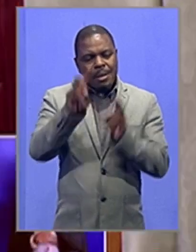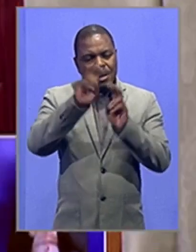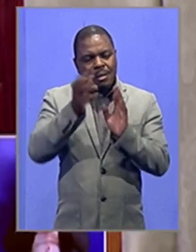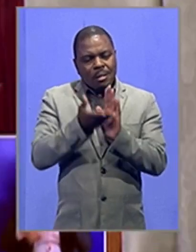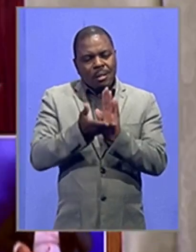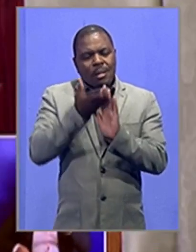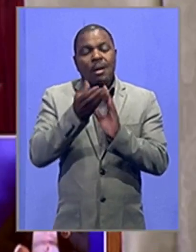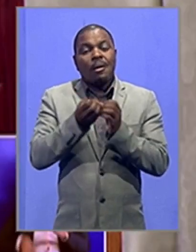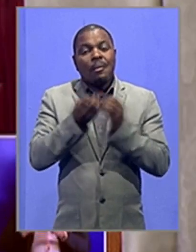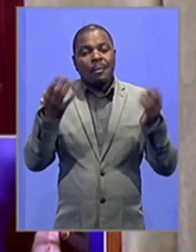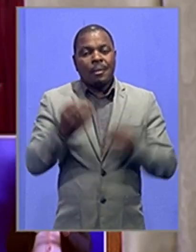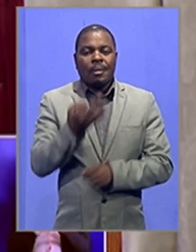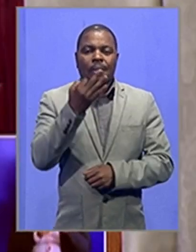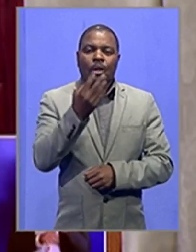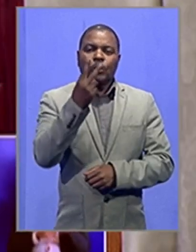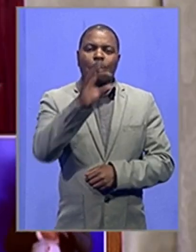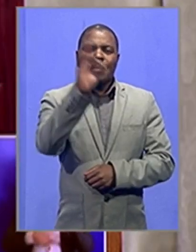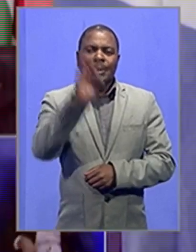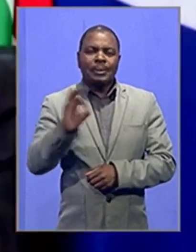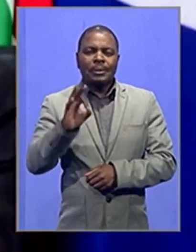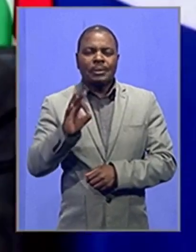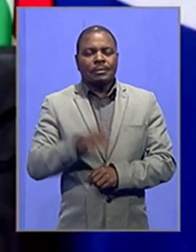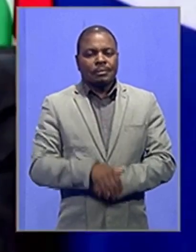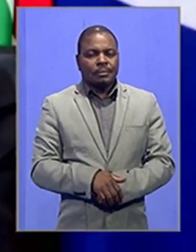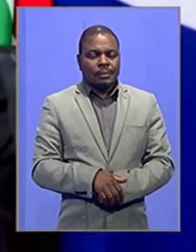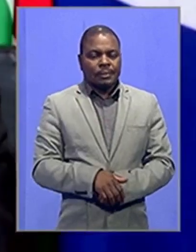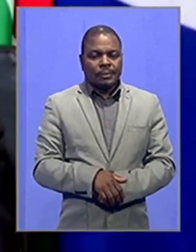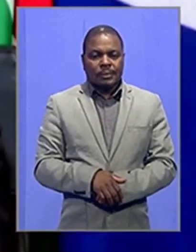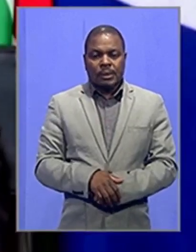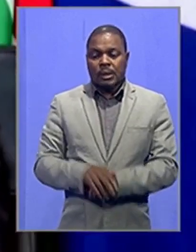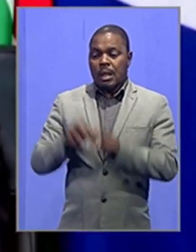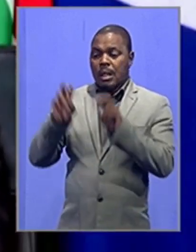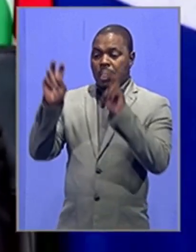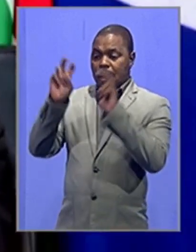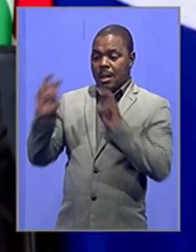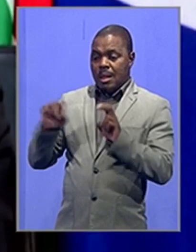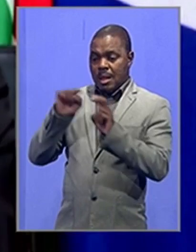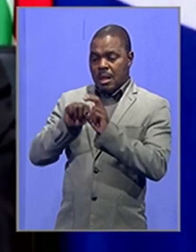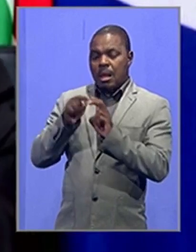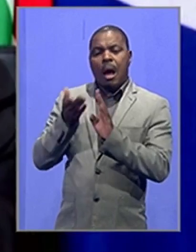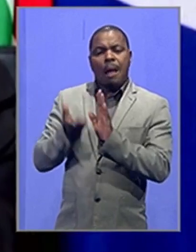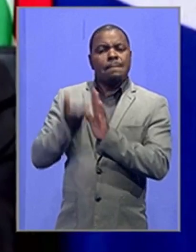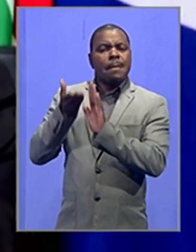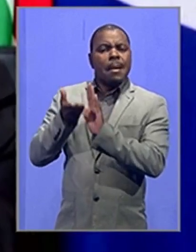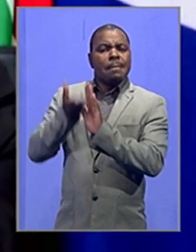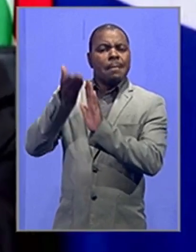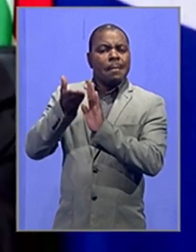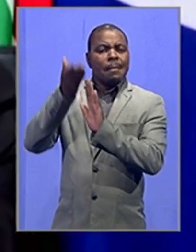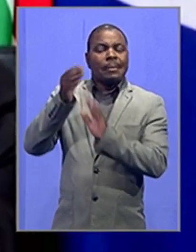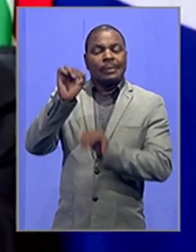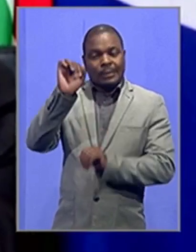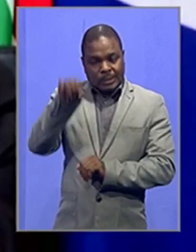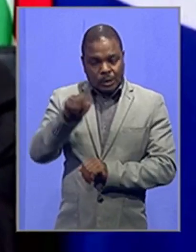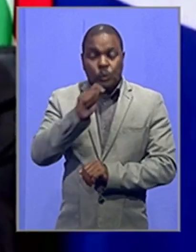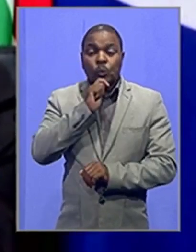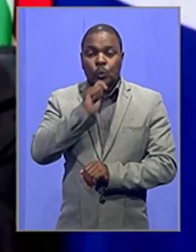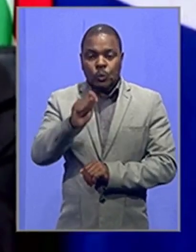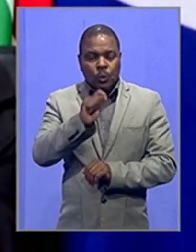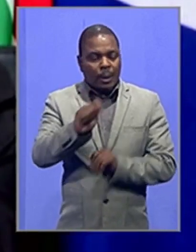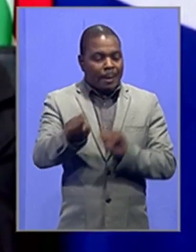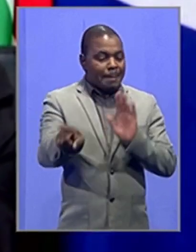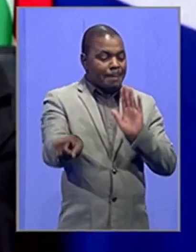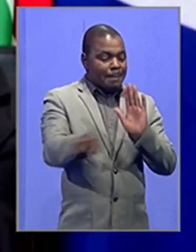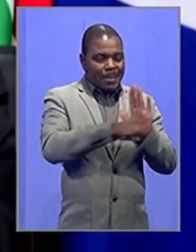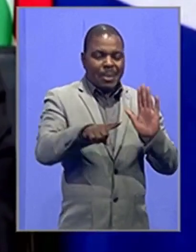di le 32. The rising cost of electricity definitely will impact negatively on